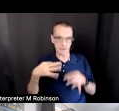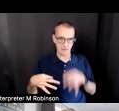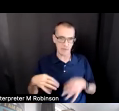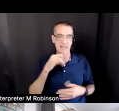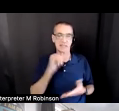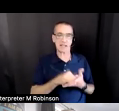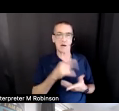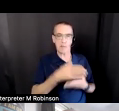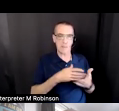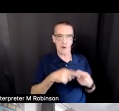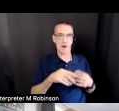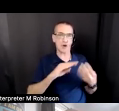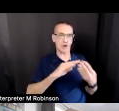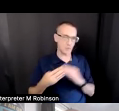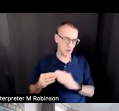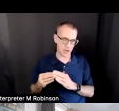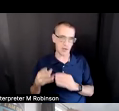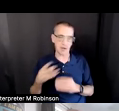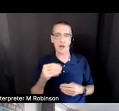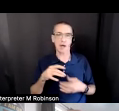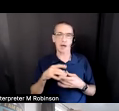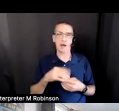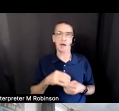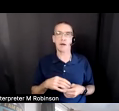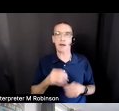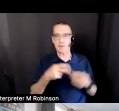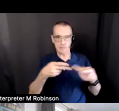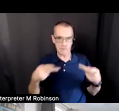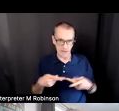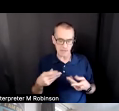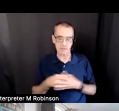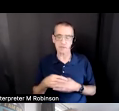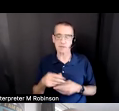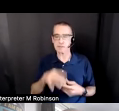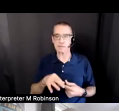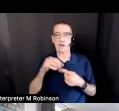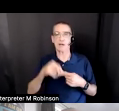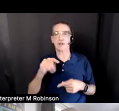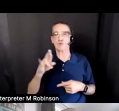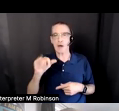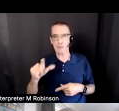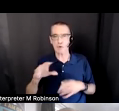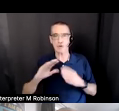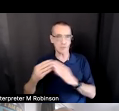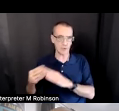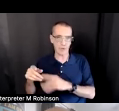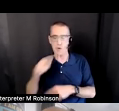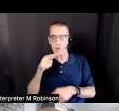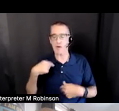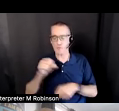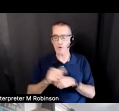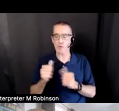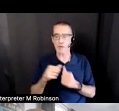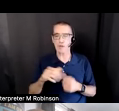this piece around communities and programs and places, especially in tribal communities, that I've worked in across